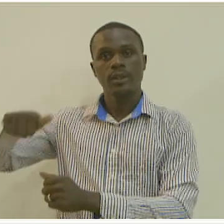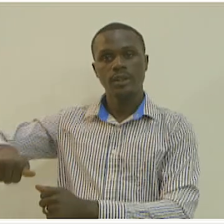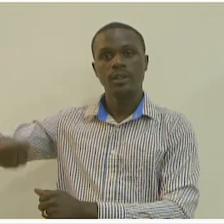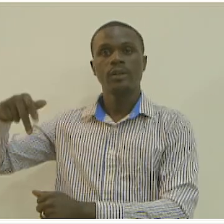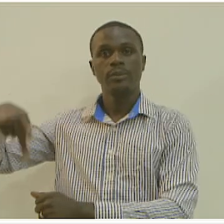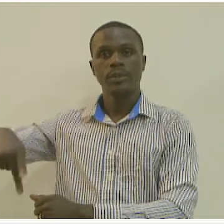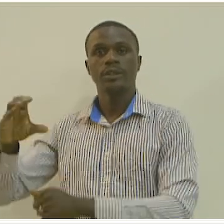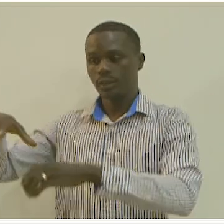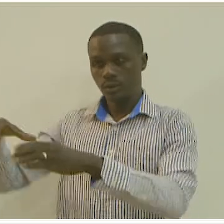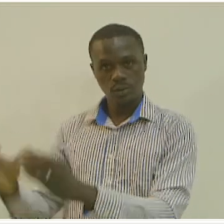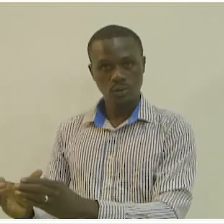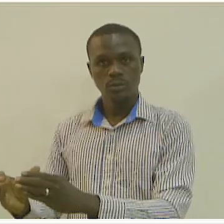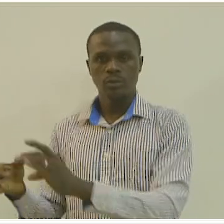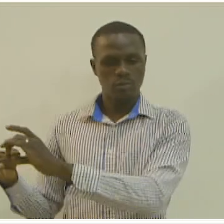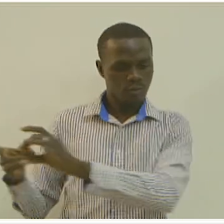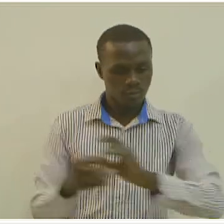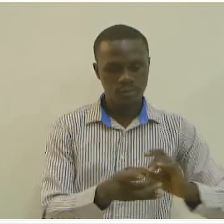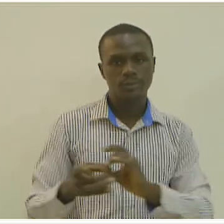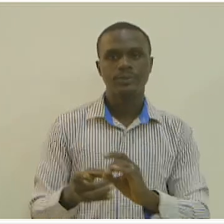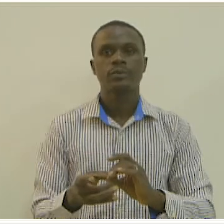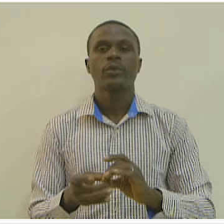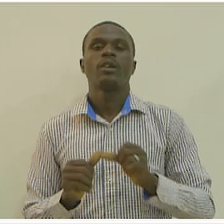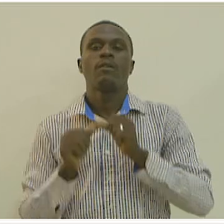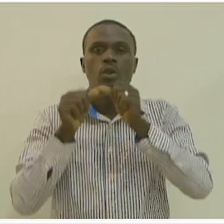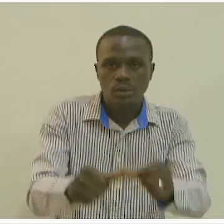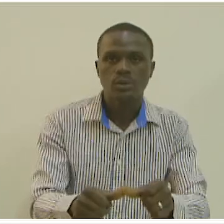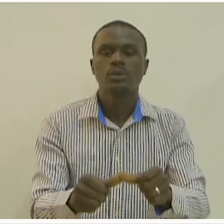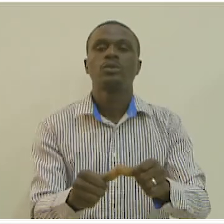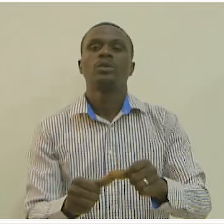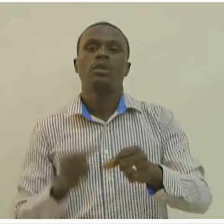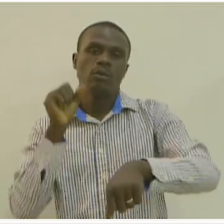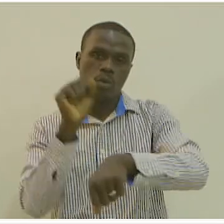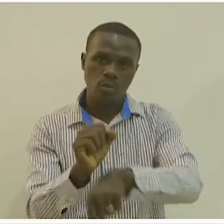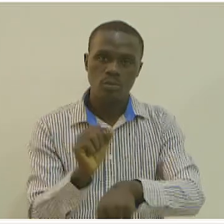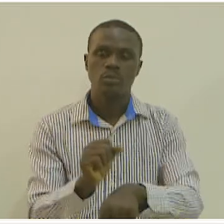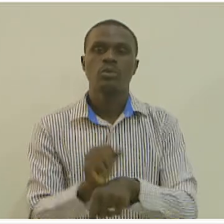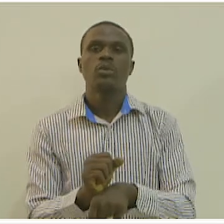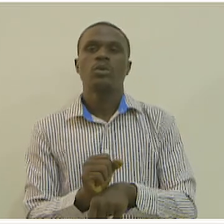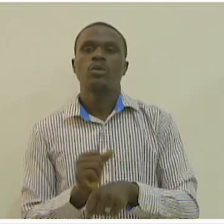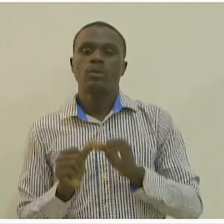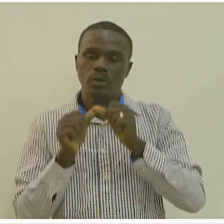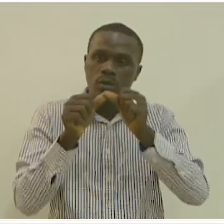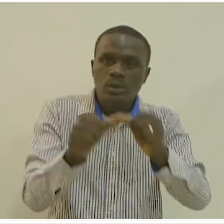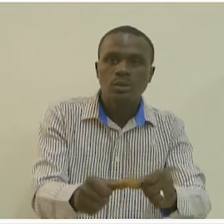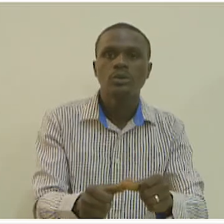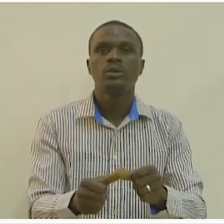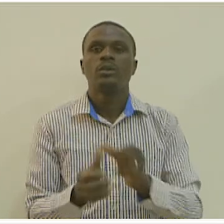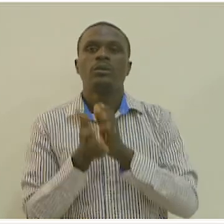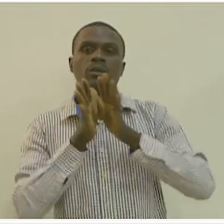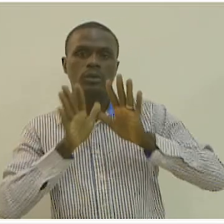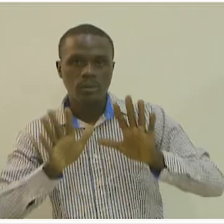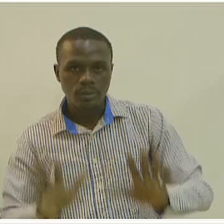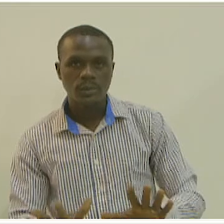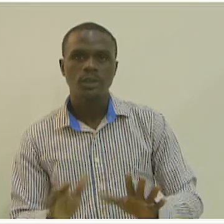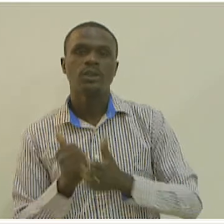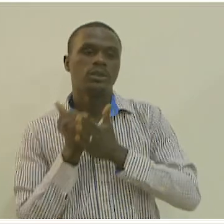TORs of the committee, as well as to jointly contribute to diffusing tensions in communities across